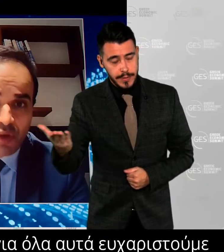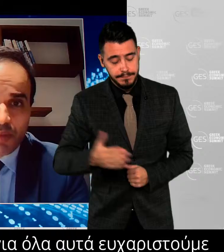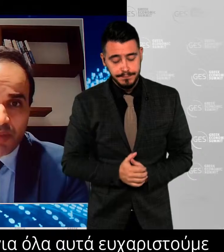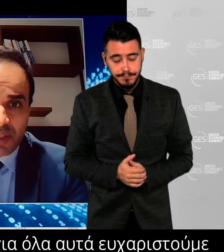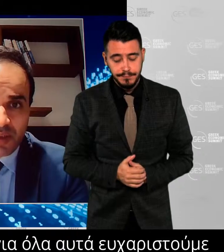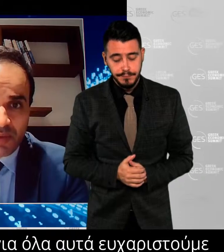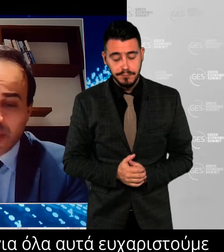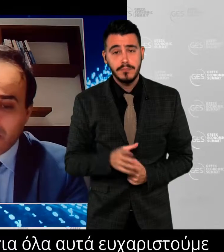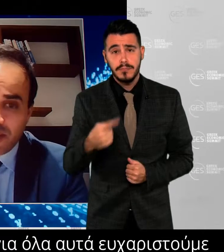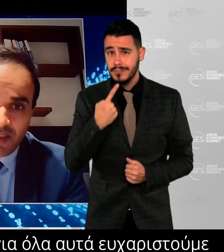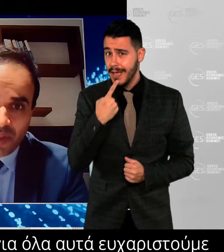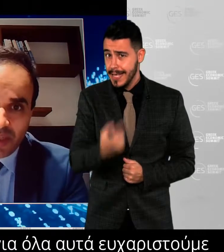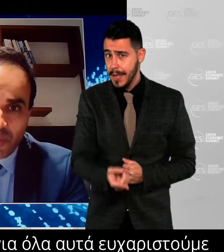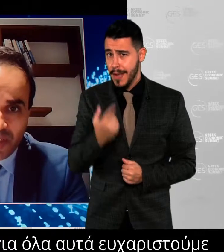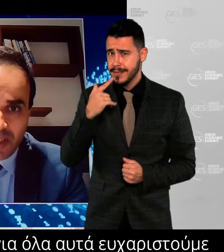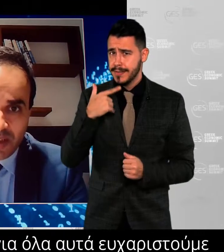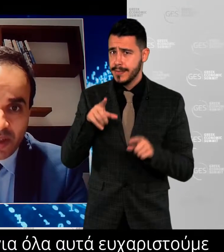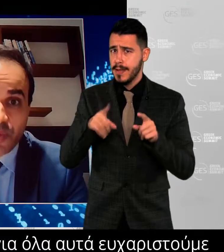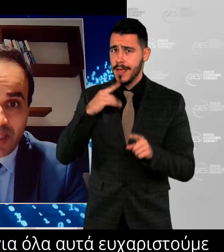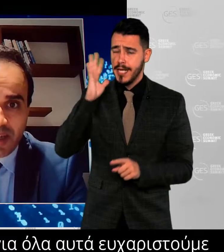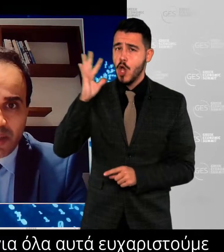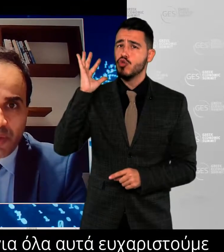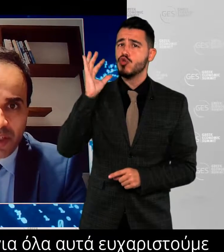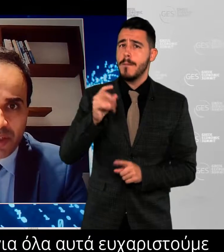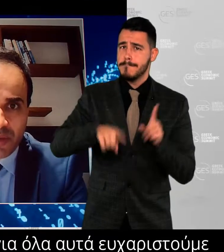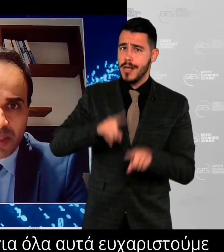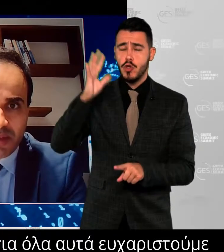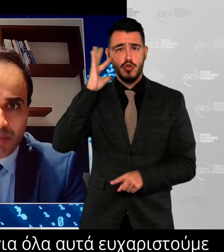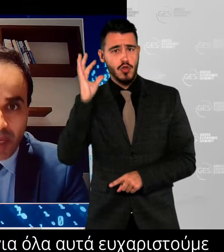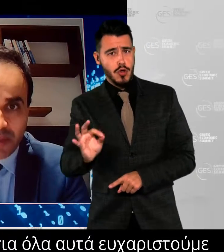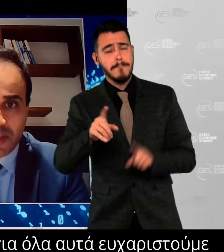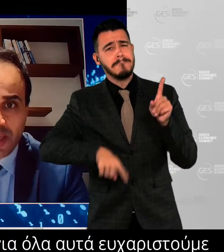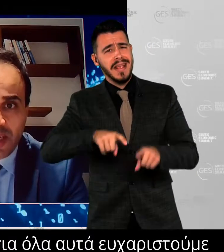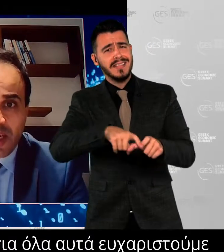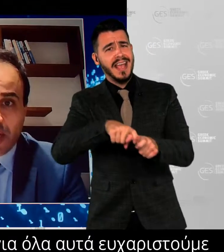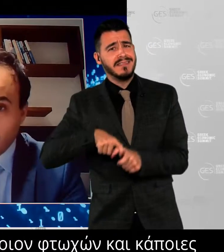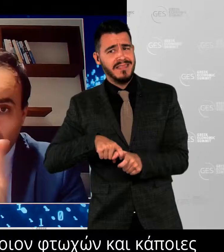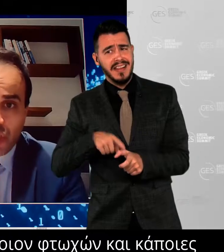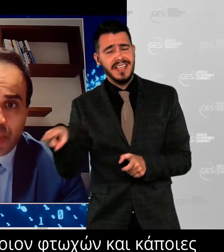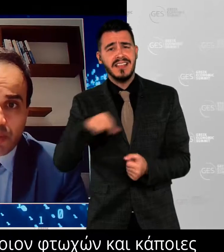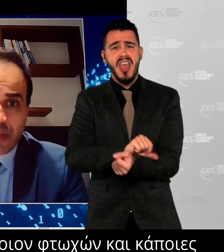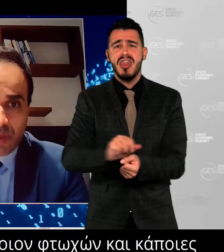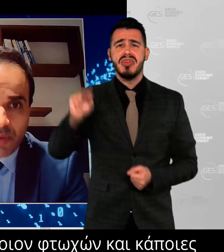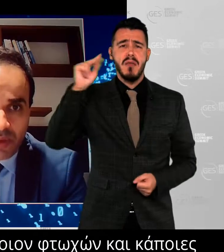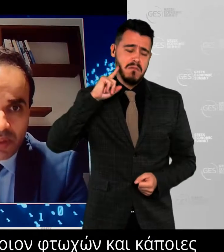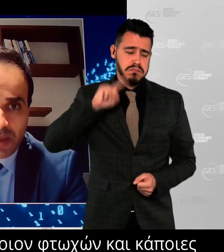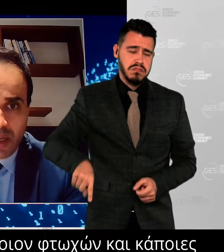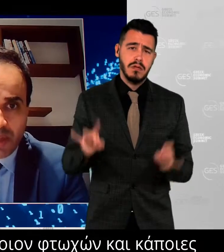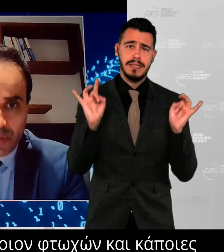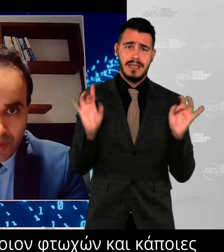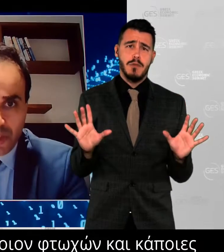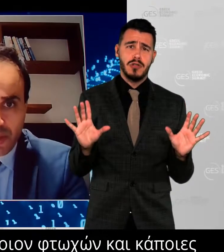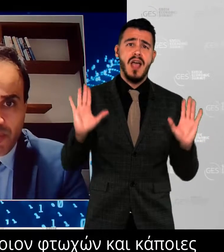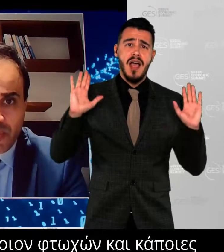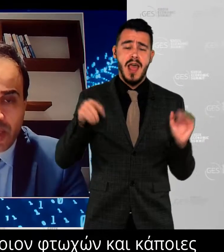net zero commitments in recent years, and we've seen a great acceleration in the recent months, acknowledging their pivotal role in the